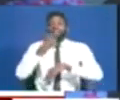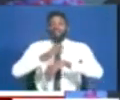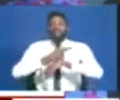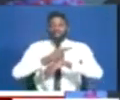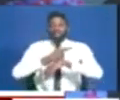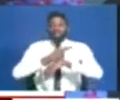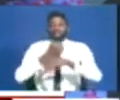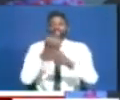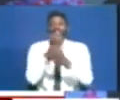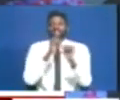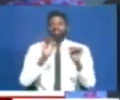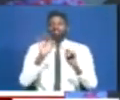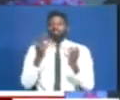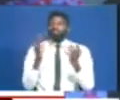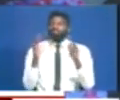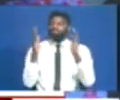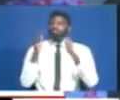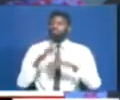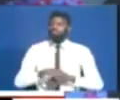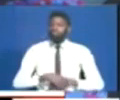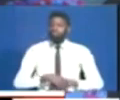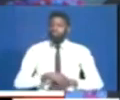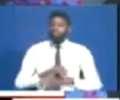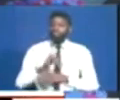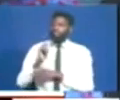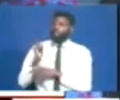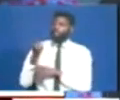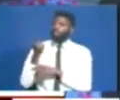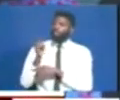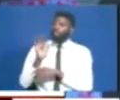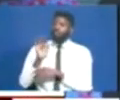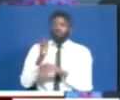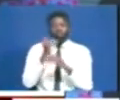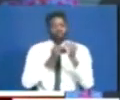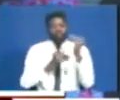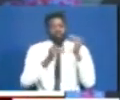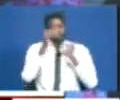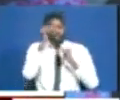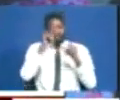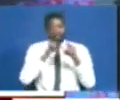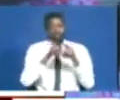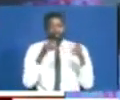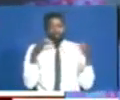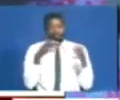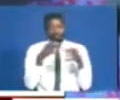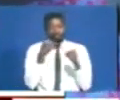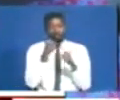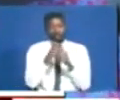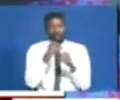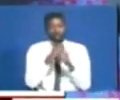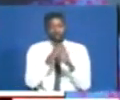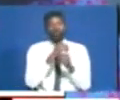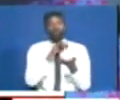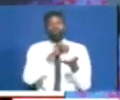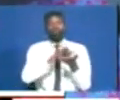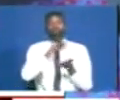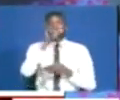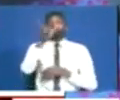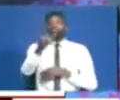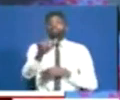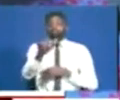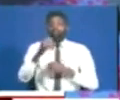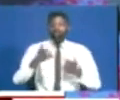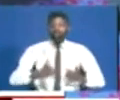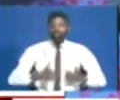of Kenyans, both professionals and migrant workers, who live and work in